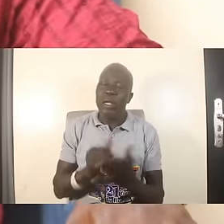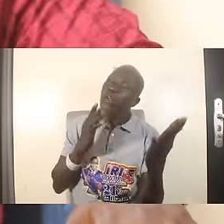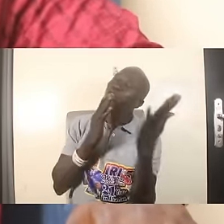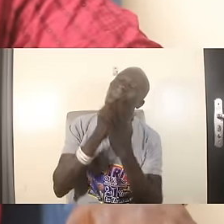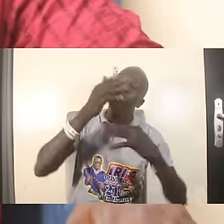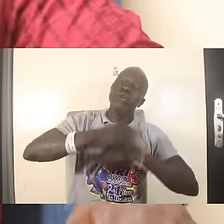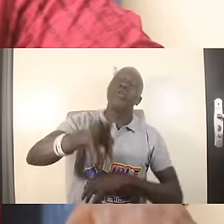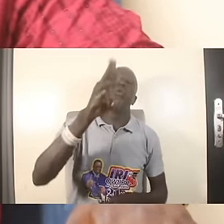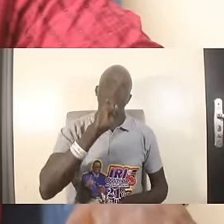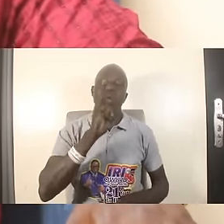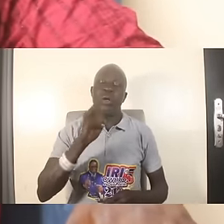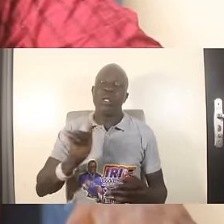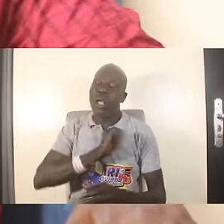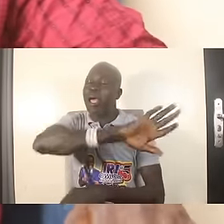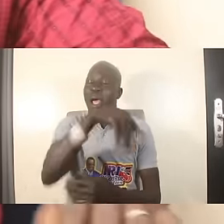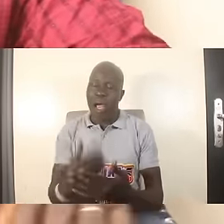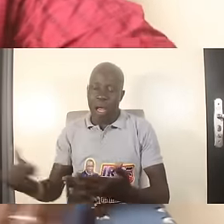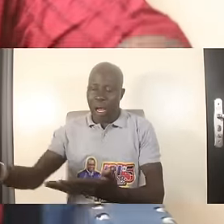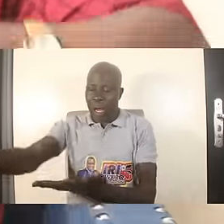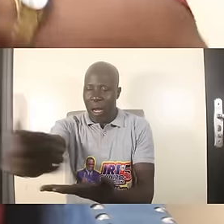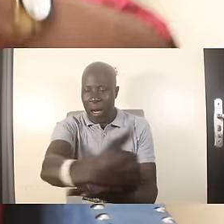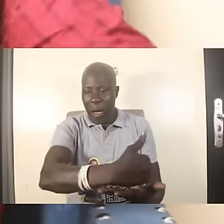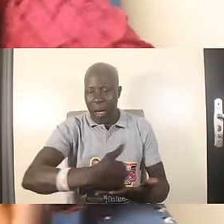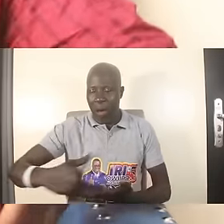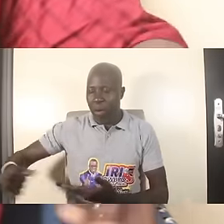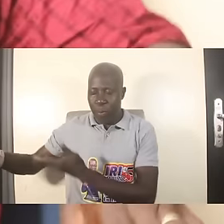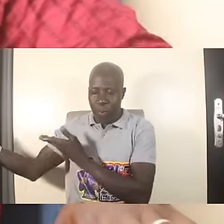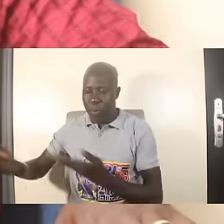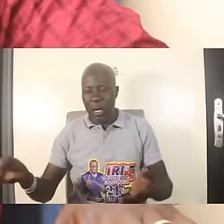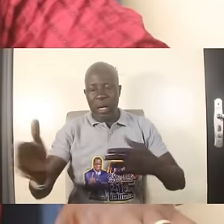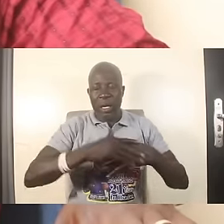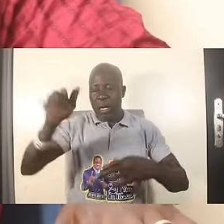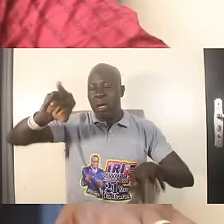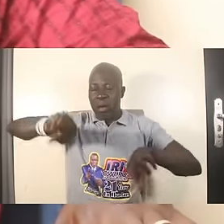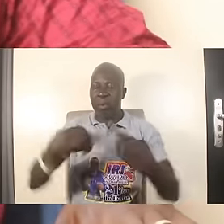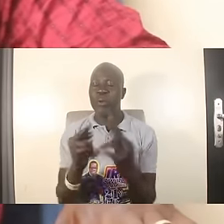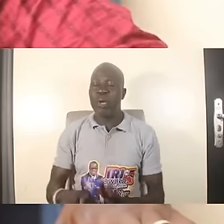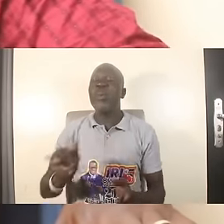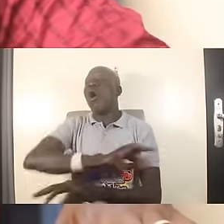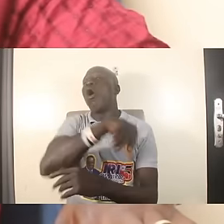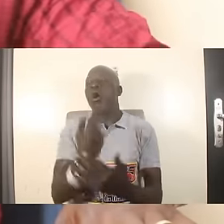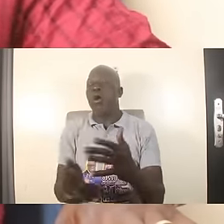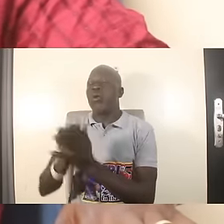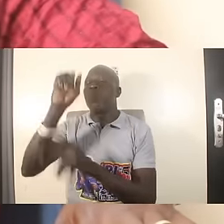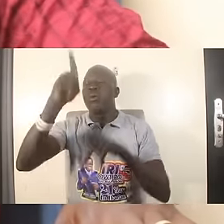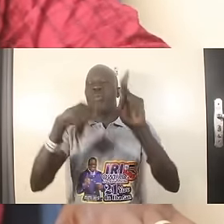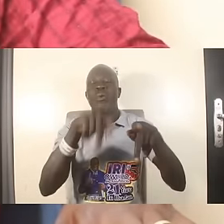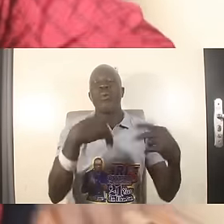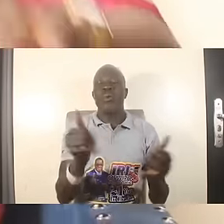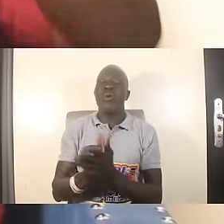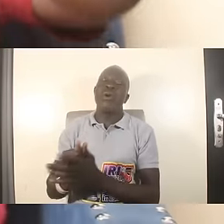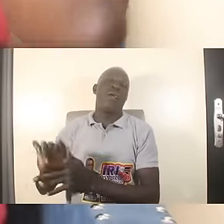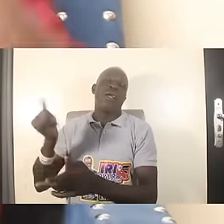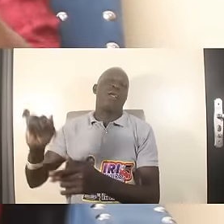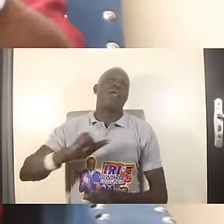Nipase omiye. Through this water. Wo mu ki ara won pada. They will be redeemed. Opolopo eniyan be. There are a lot of people.